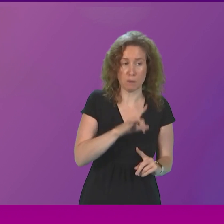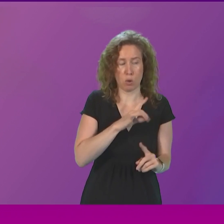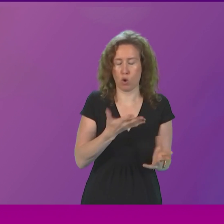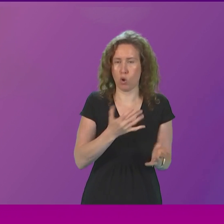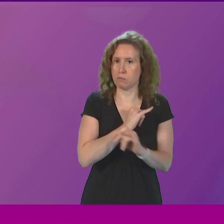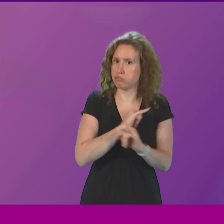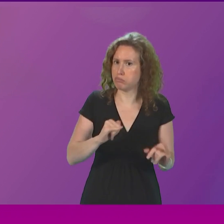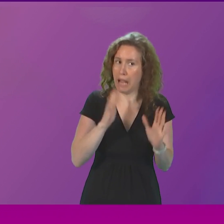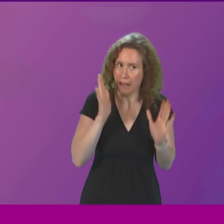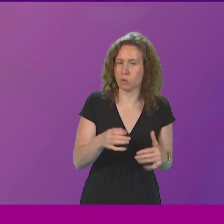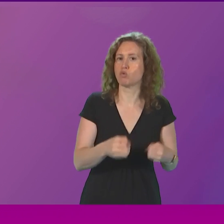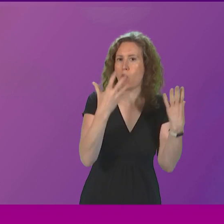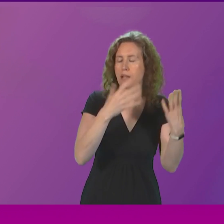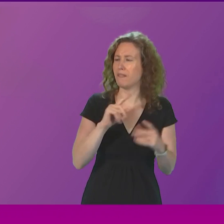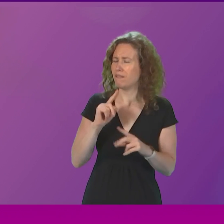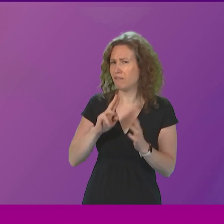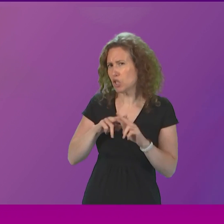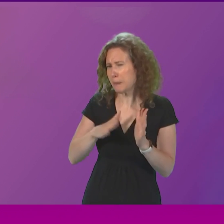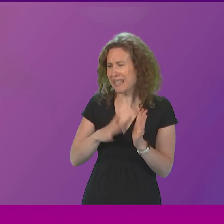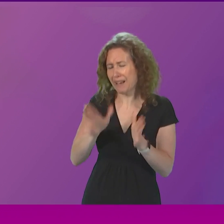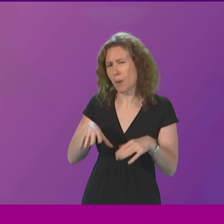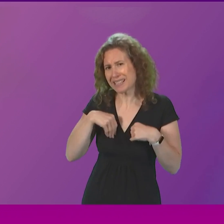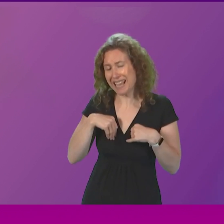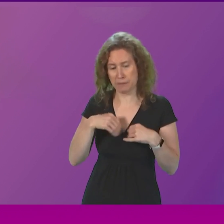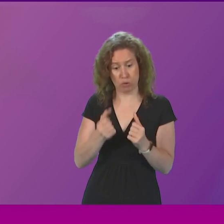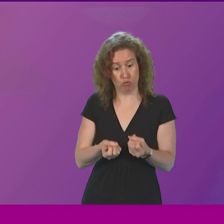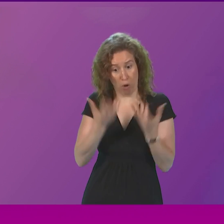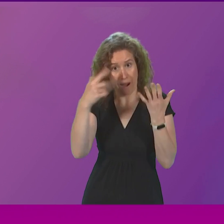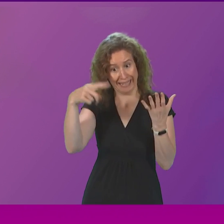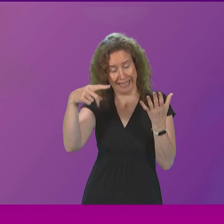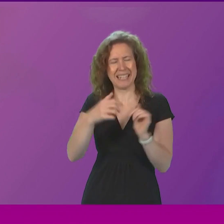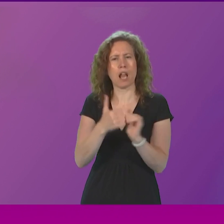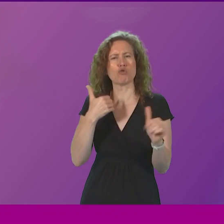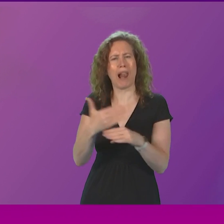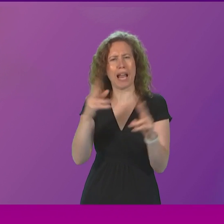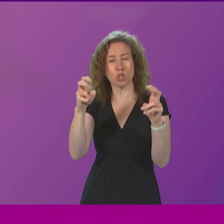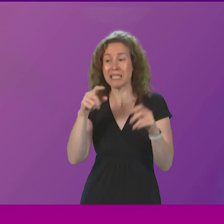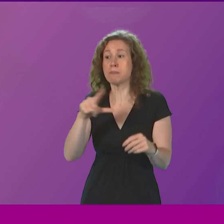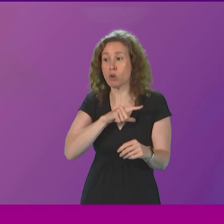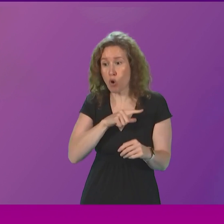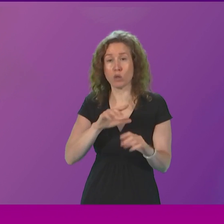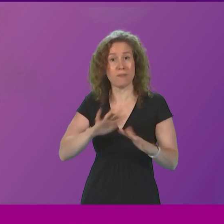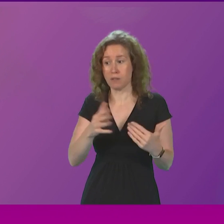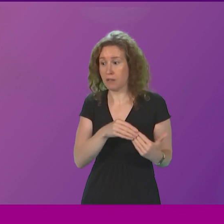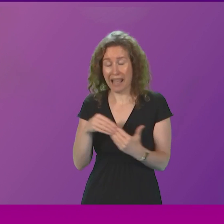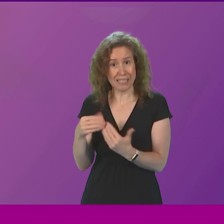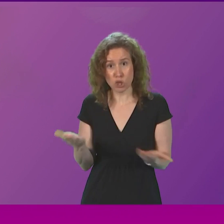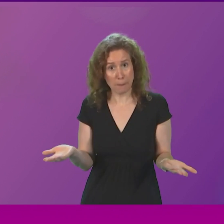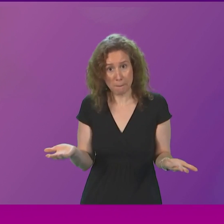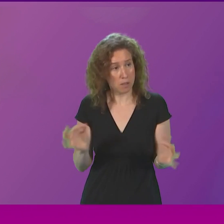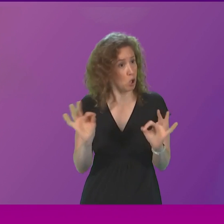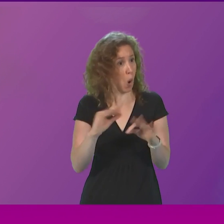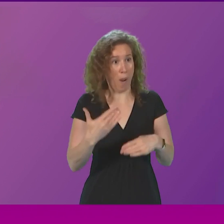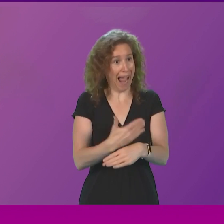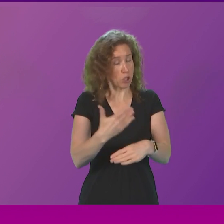The First Minister must accept that this industrial action is a result of a lack of leadership and complete inaction in the further and higher